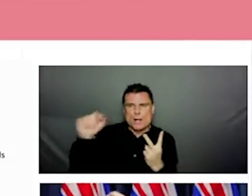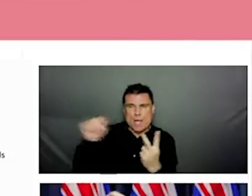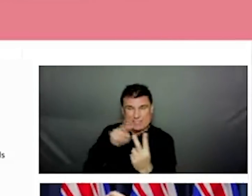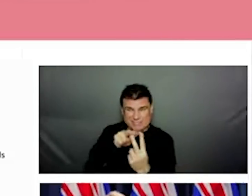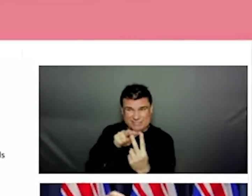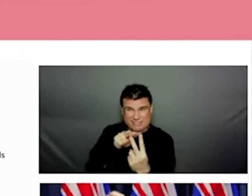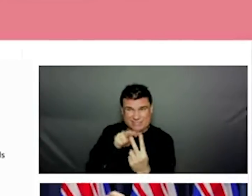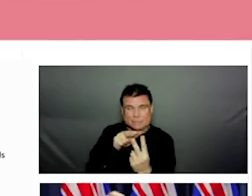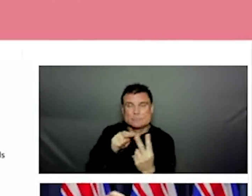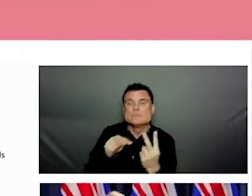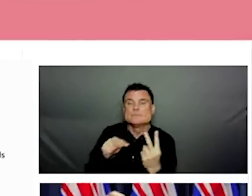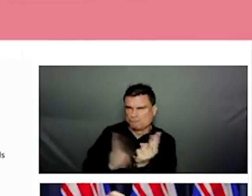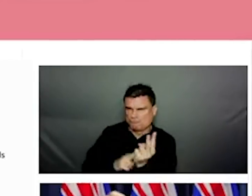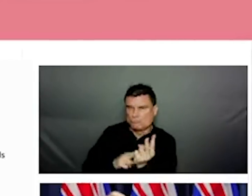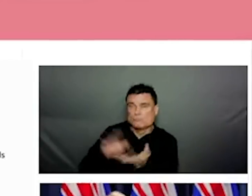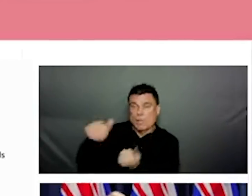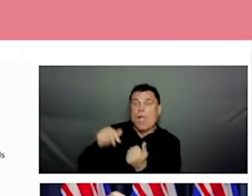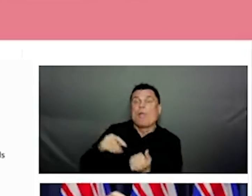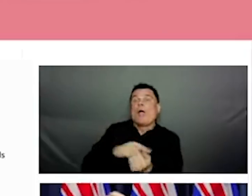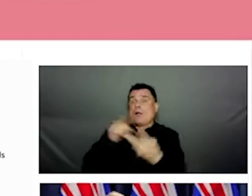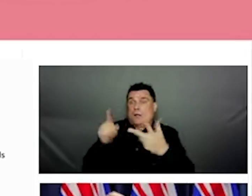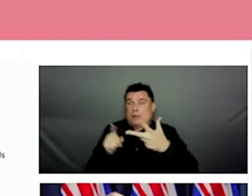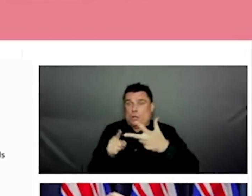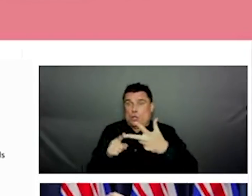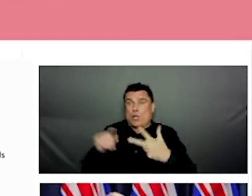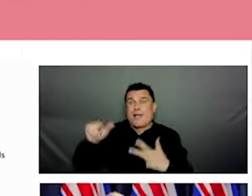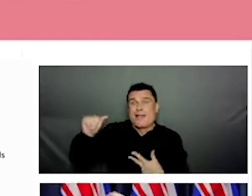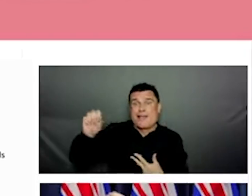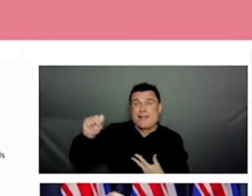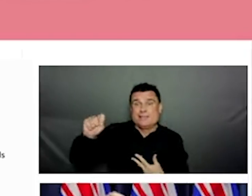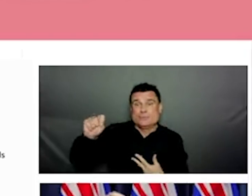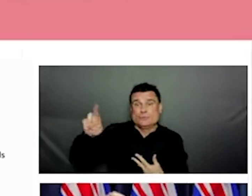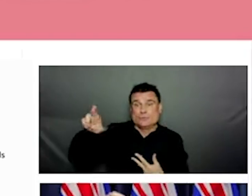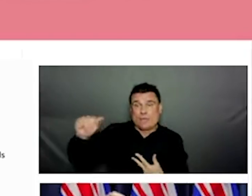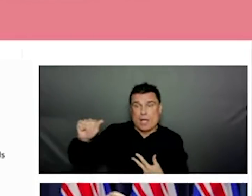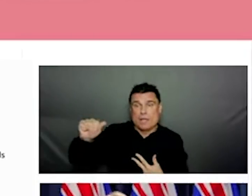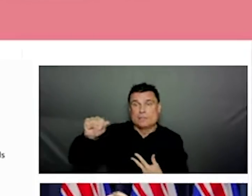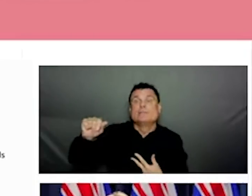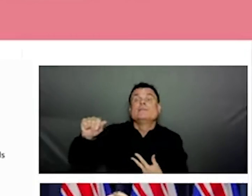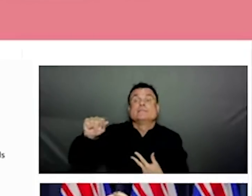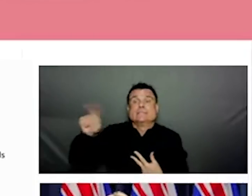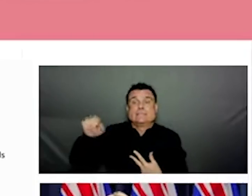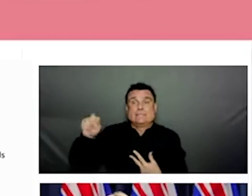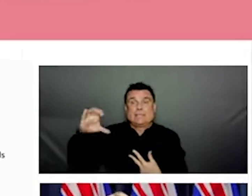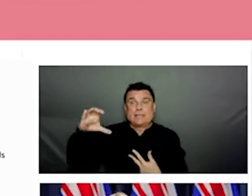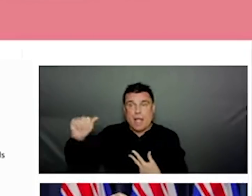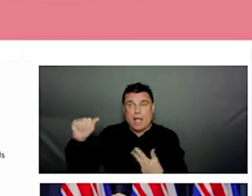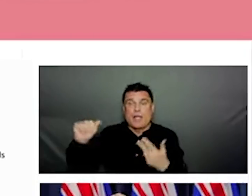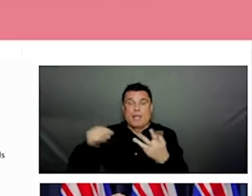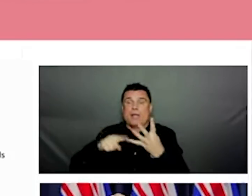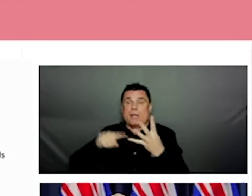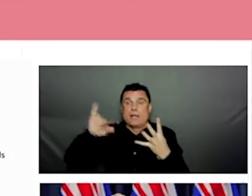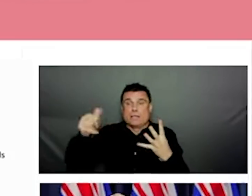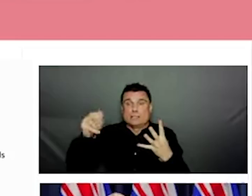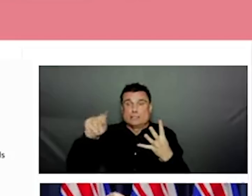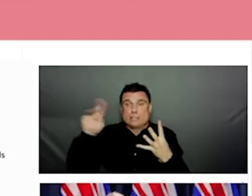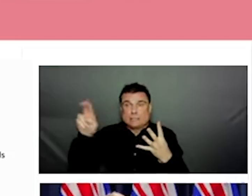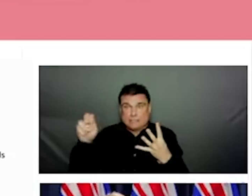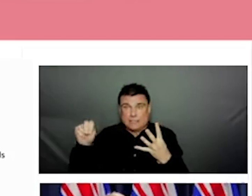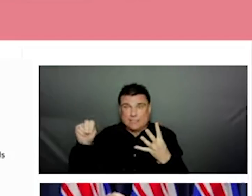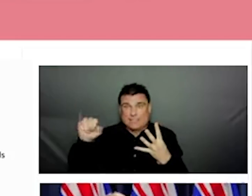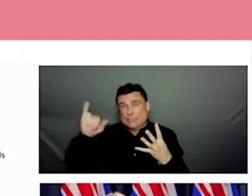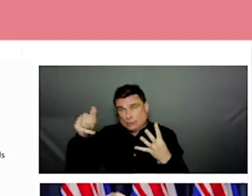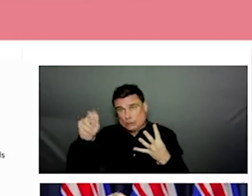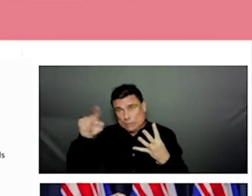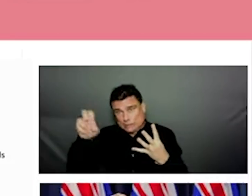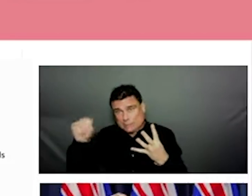or the AstraZeneca vaccine until April, depending on the contracts and depending on production worldwide. So there's a